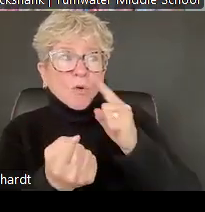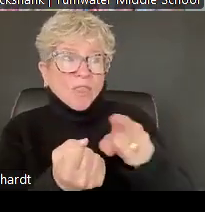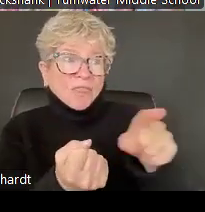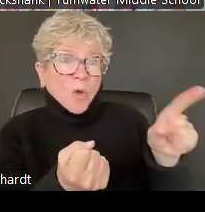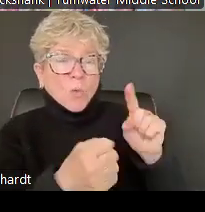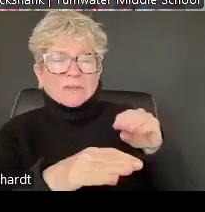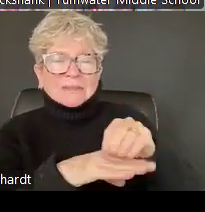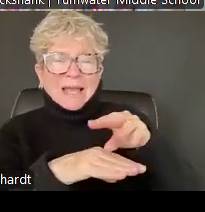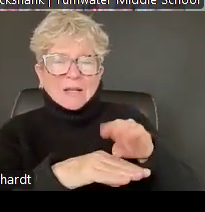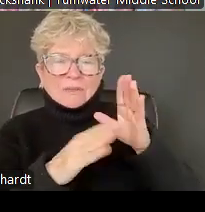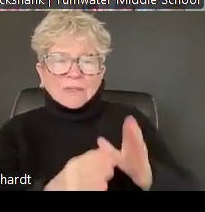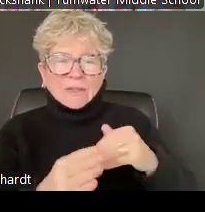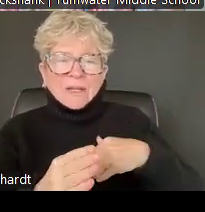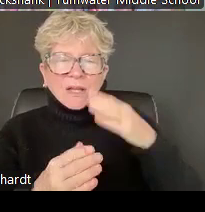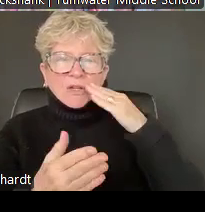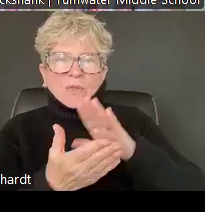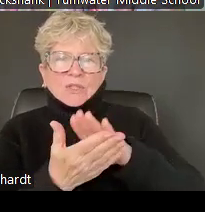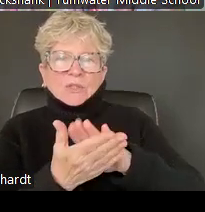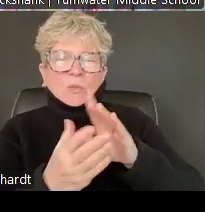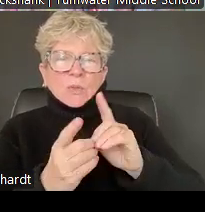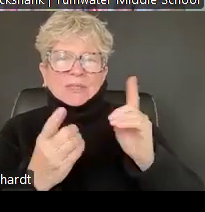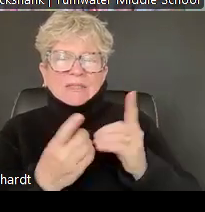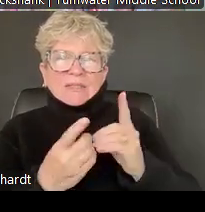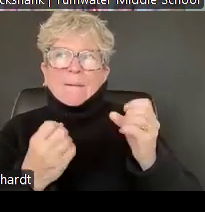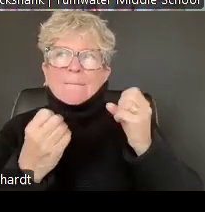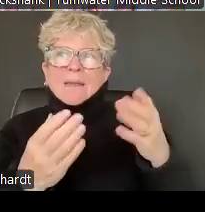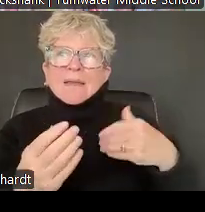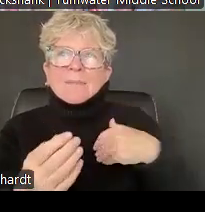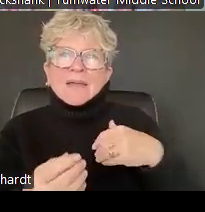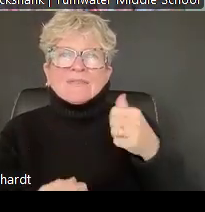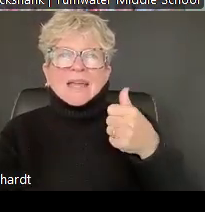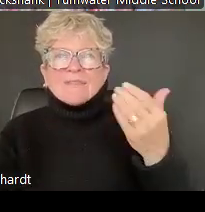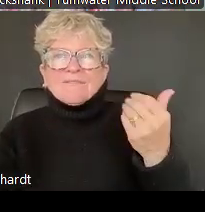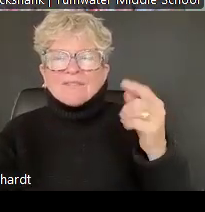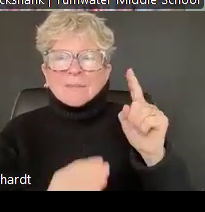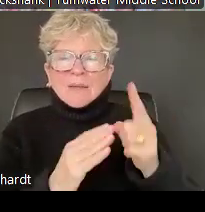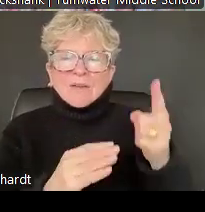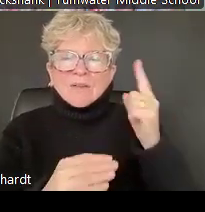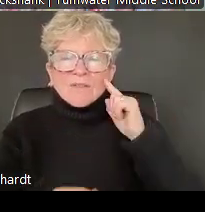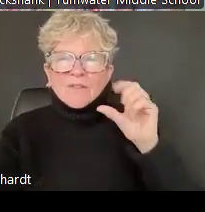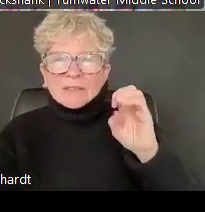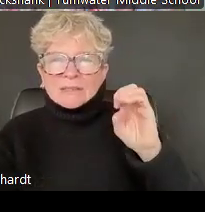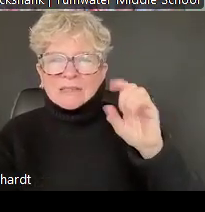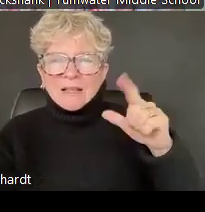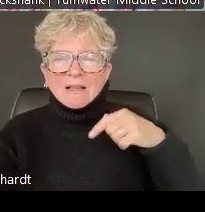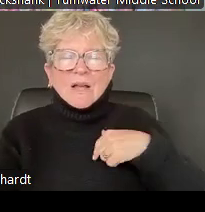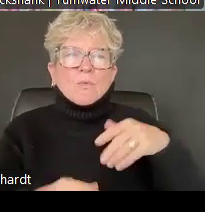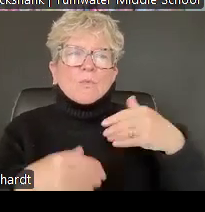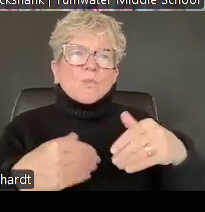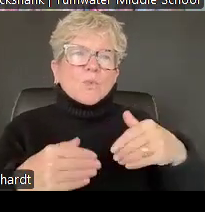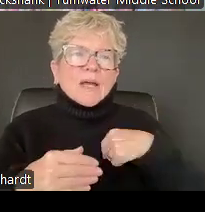lessons, which I know our district and many districts have those 10, 15 minutes of social emotional. It is